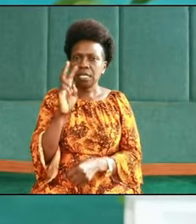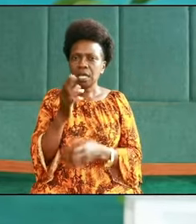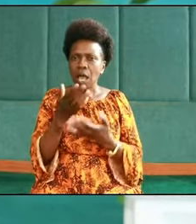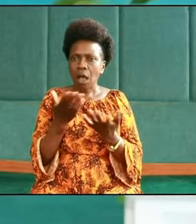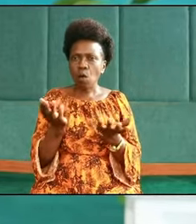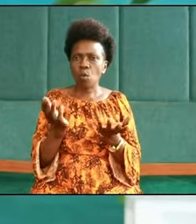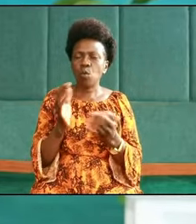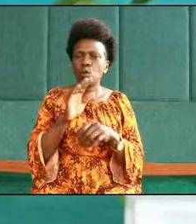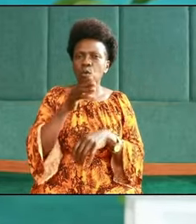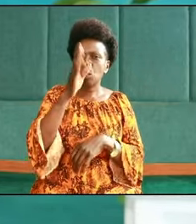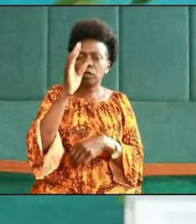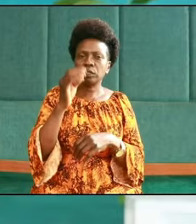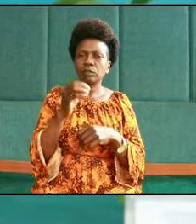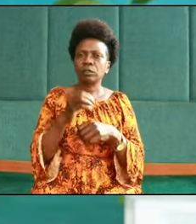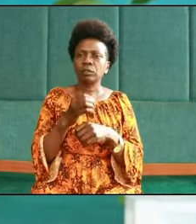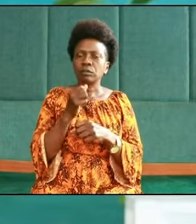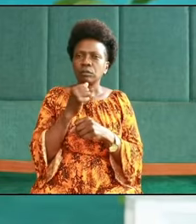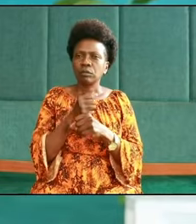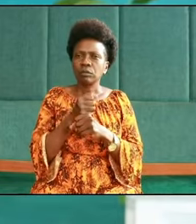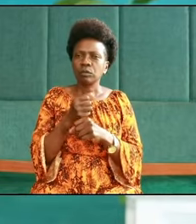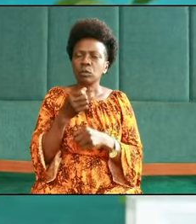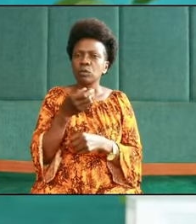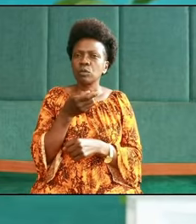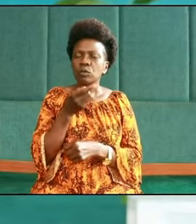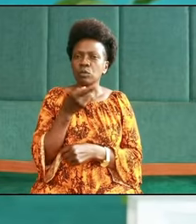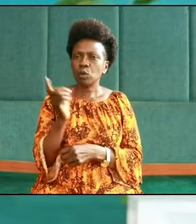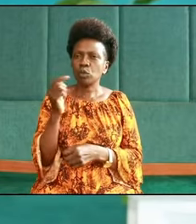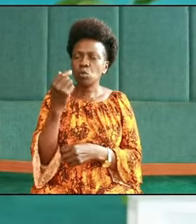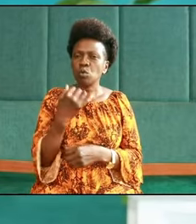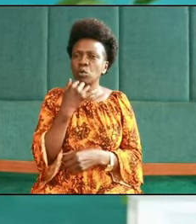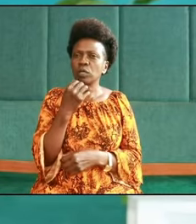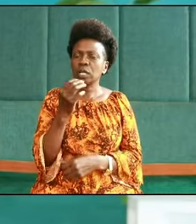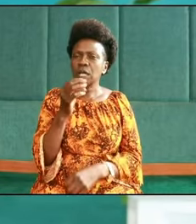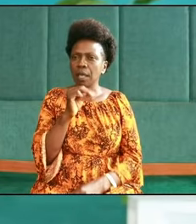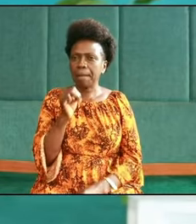seeing how God treated those who wronged him most.